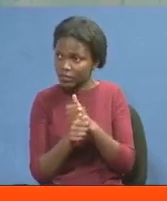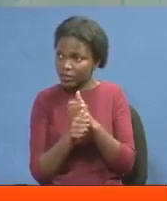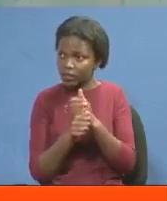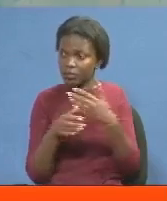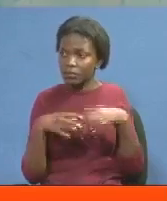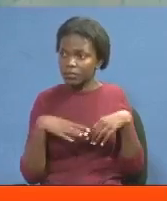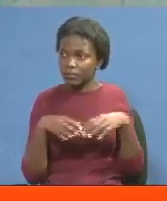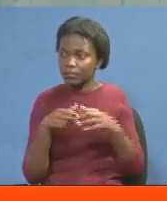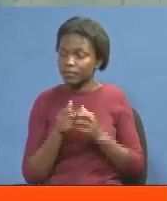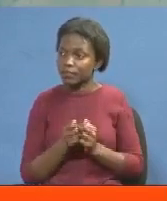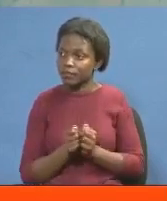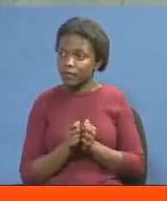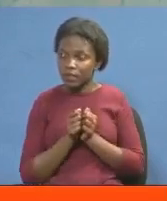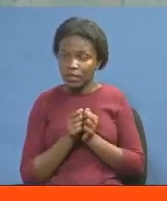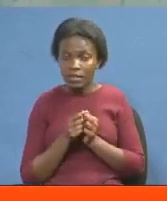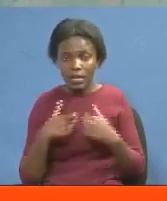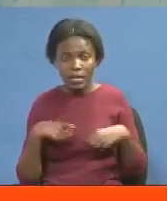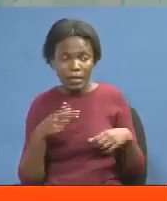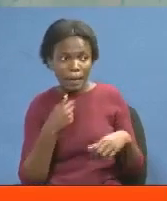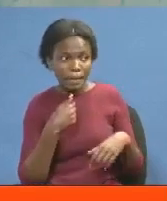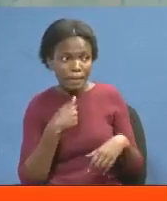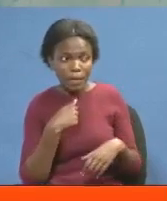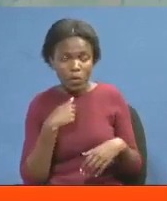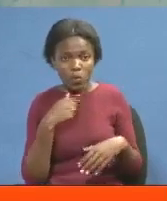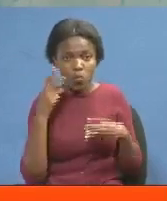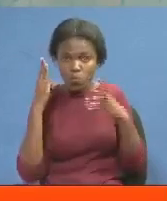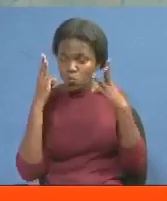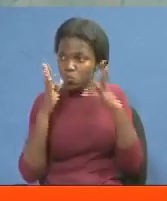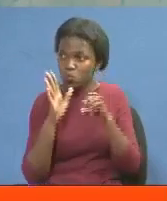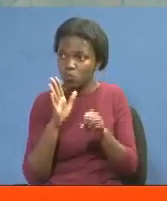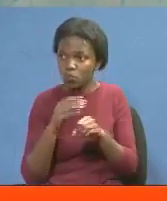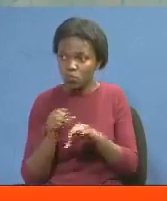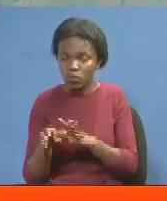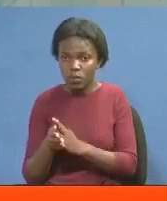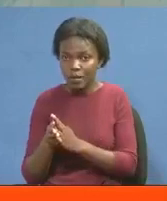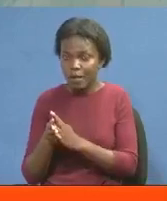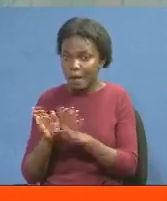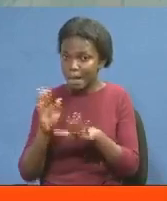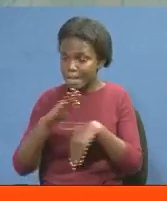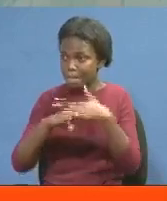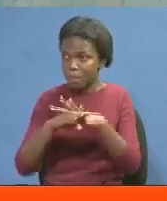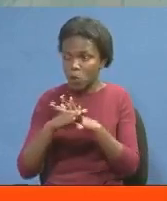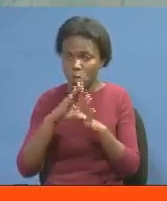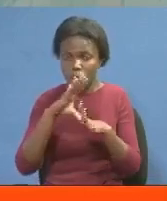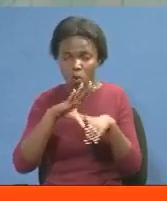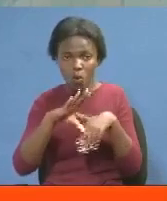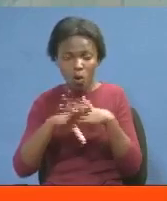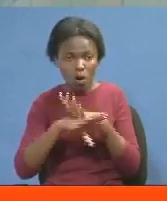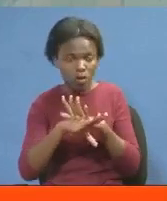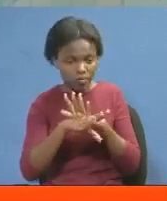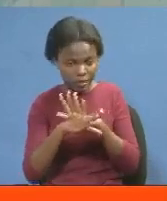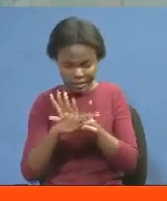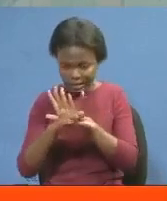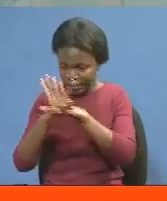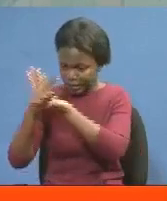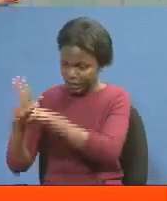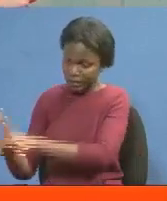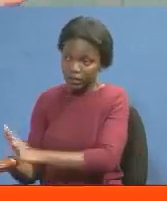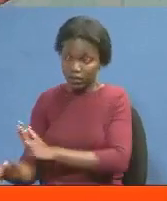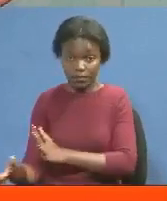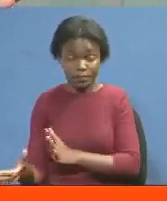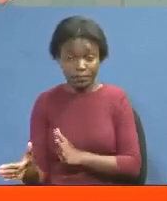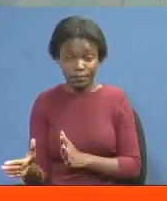worse for you. Uh-huh. Let me traumatize you tonight. All right. Now, take all those people, mm-hmm, 500,000, yeah, say half